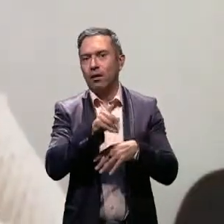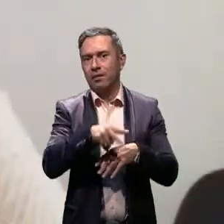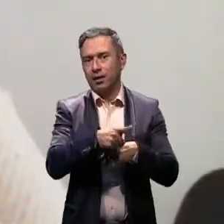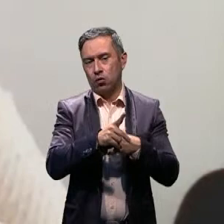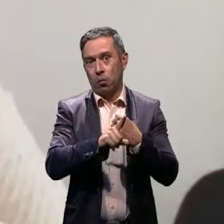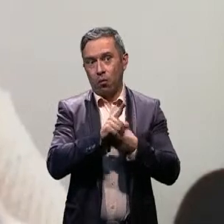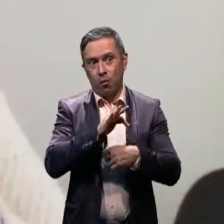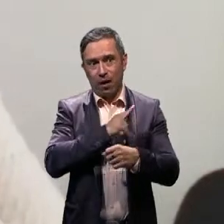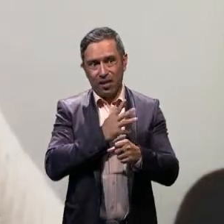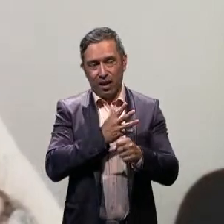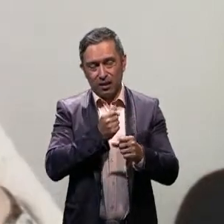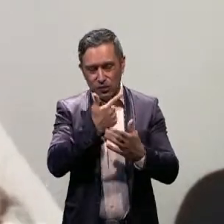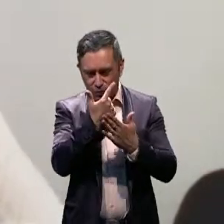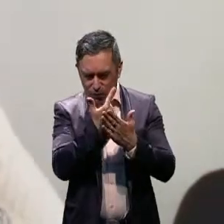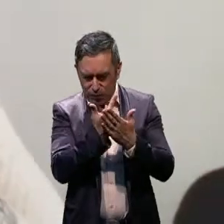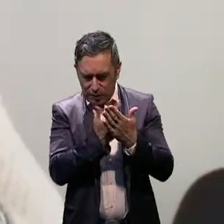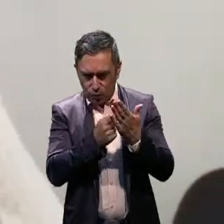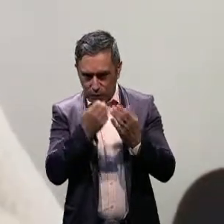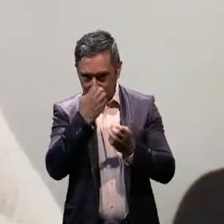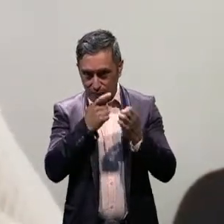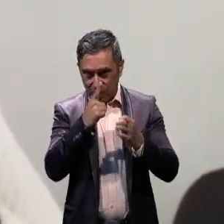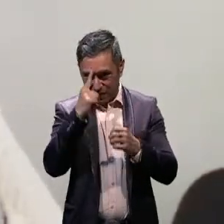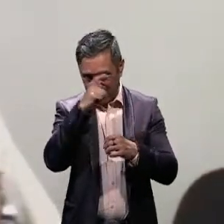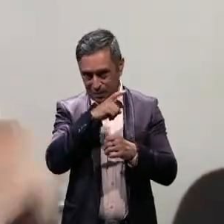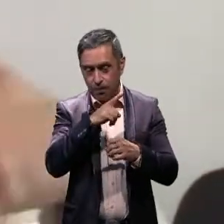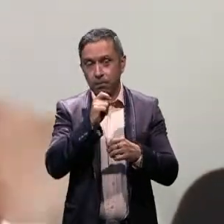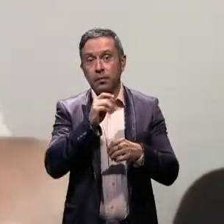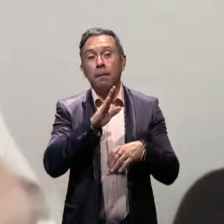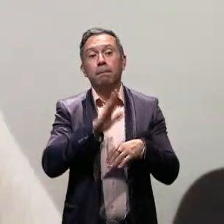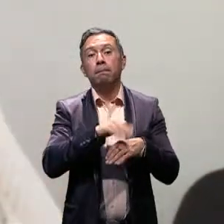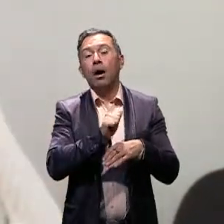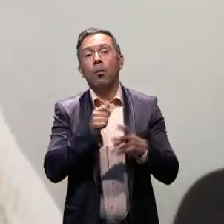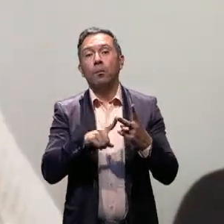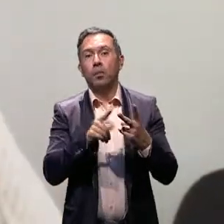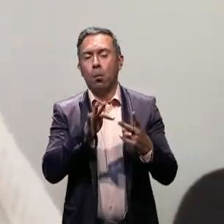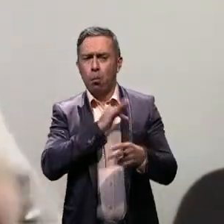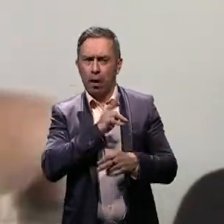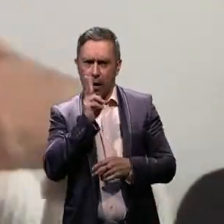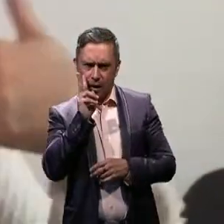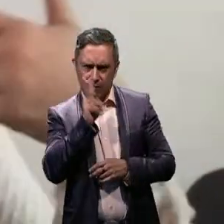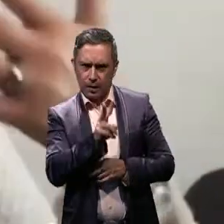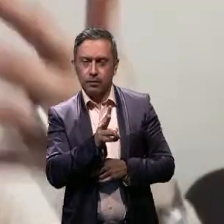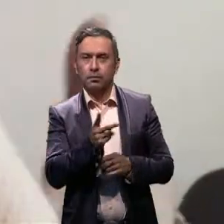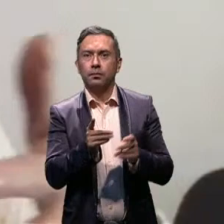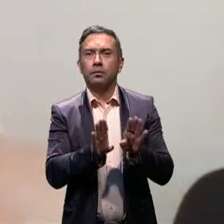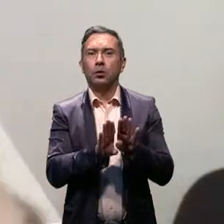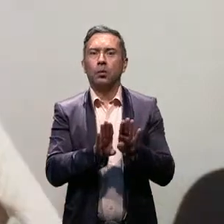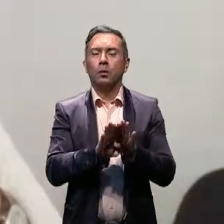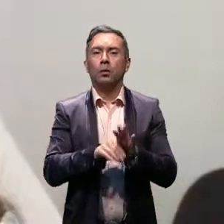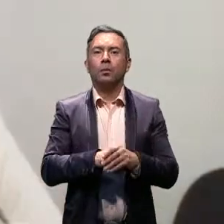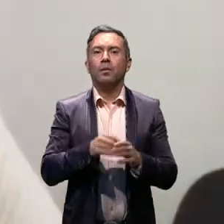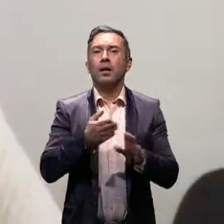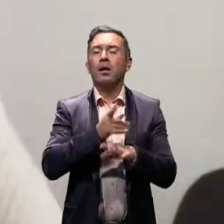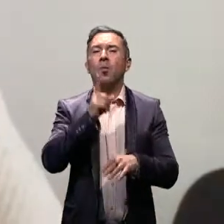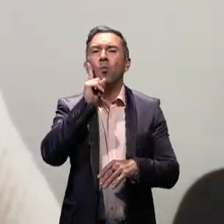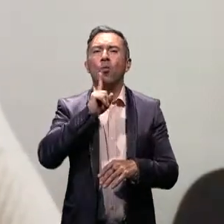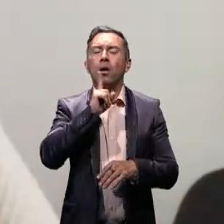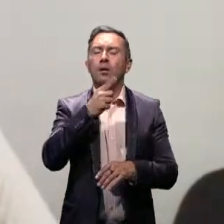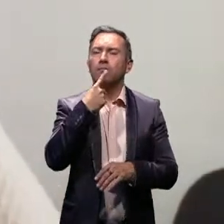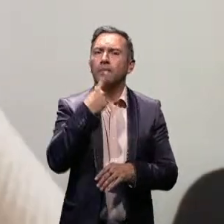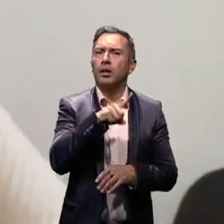say, and this is difficult. This makes it difficult for us to make a diagnosis. So what we can